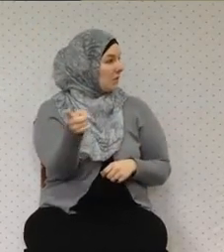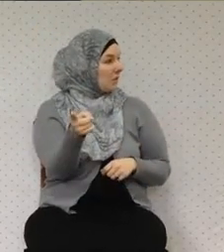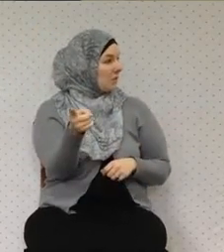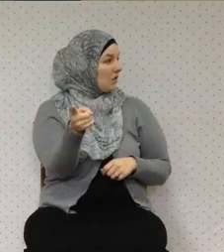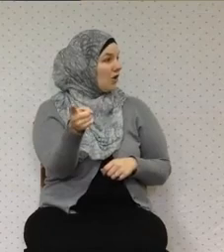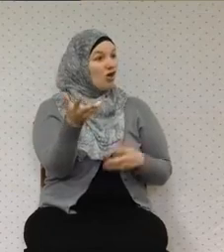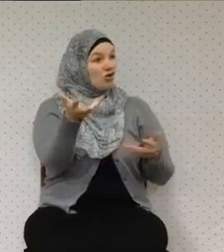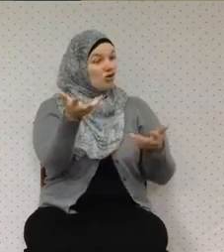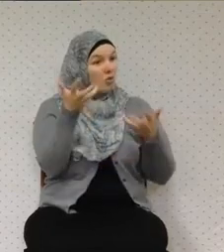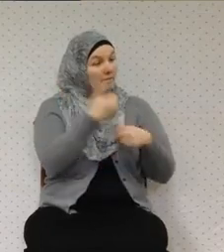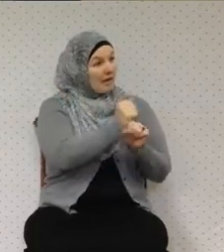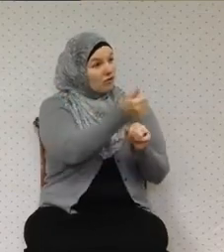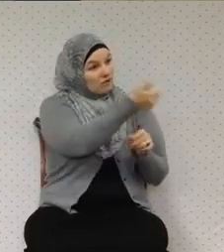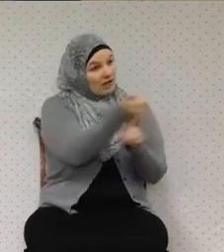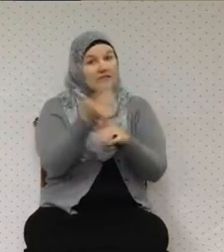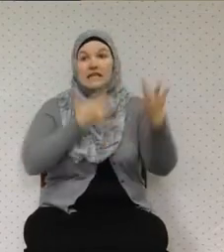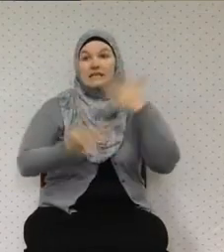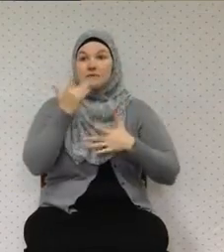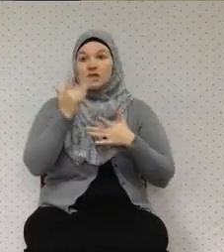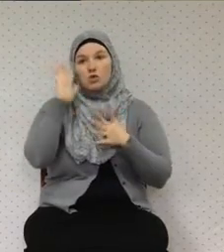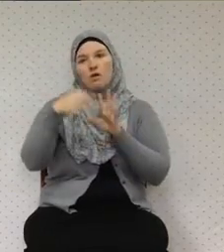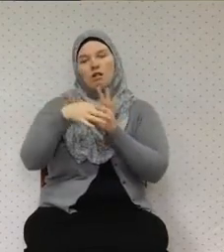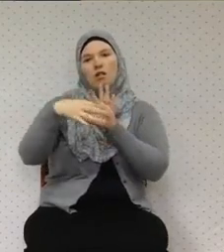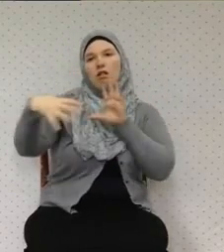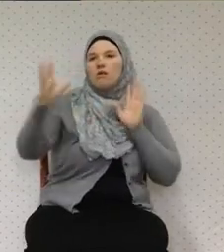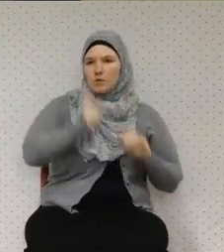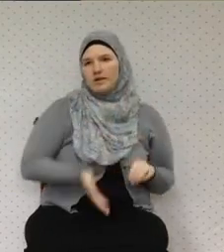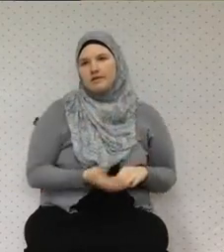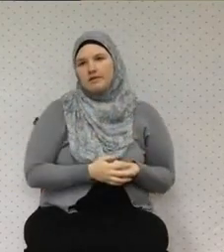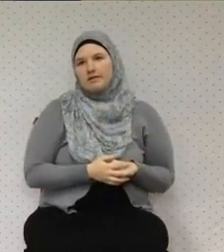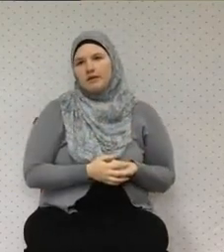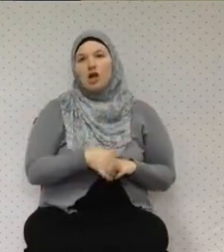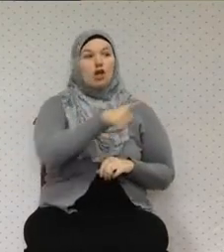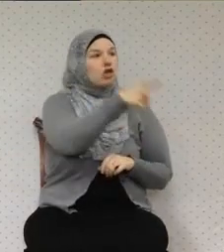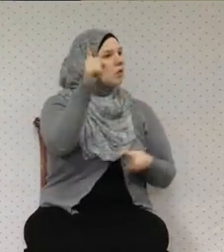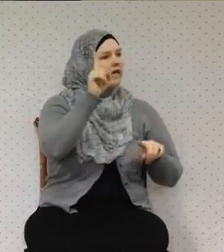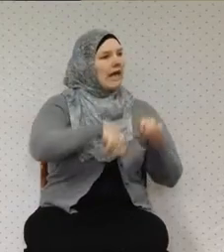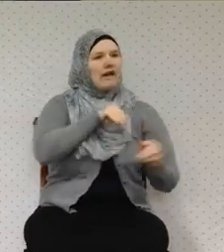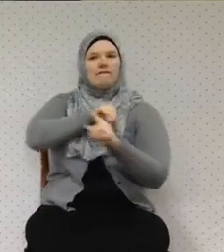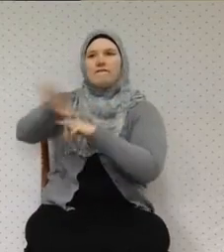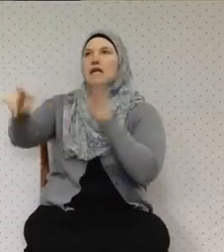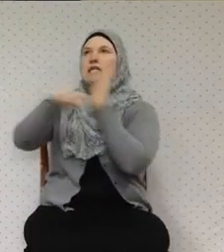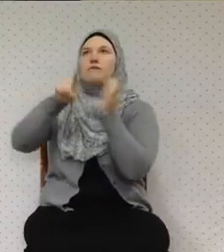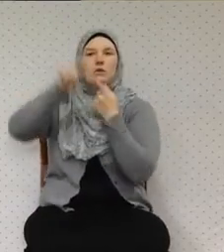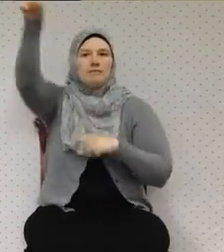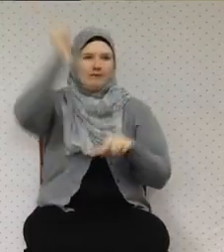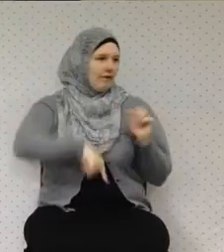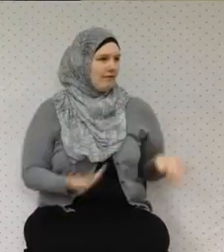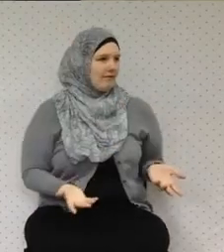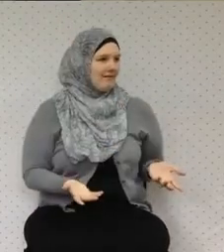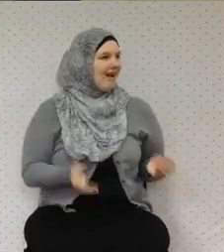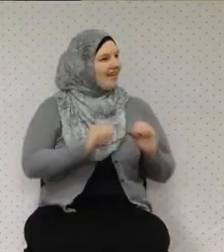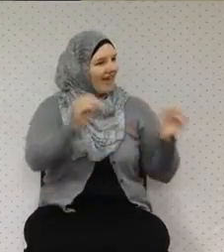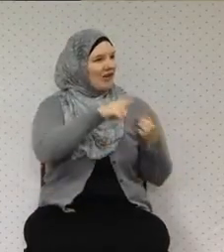If you want to deprive yourself, you will take yourself away. You can never affect Allah. Nothing we do